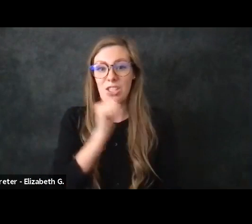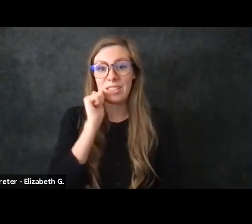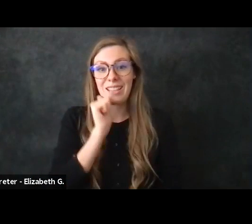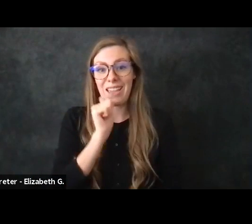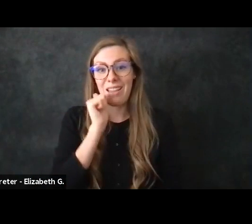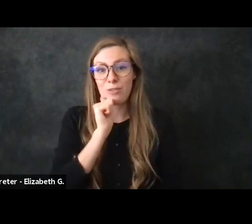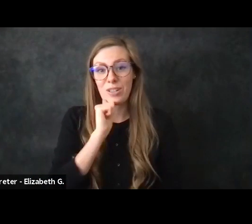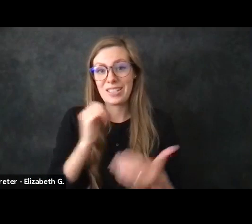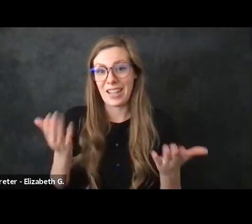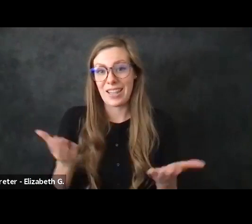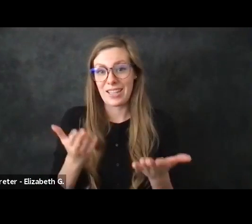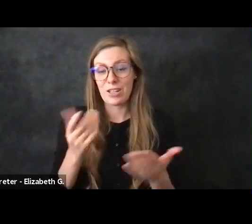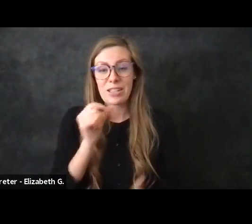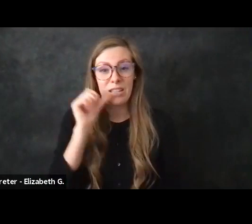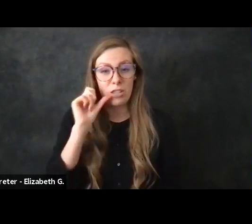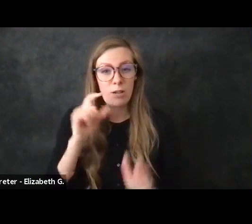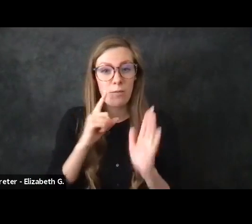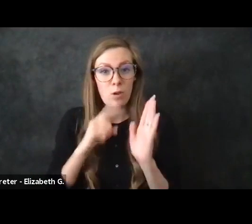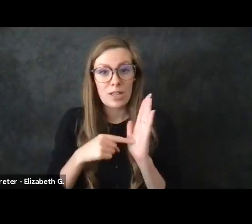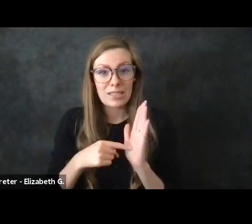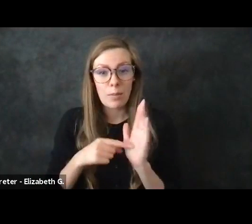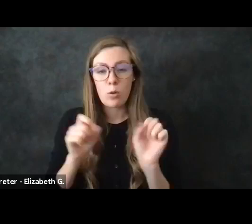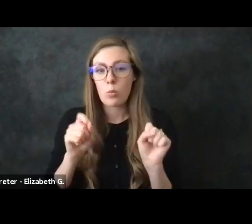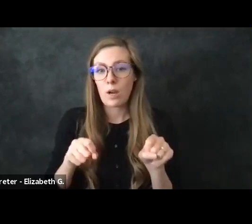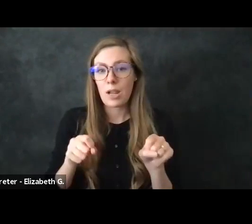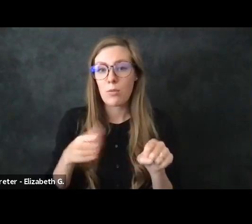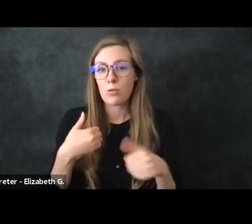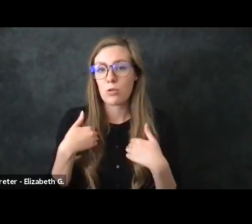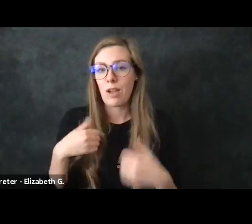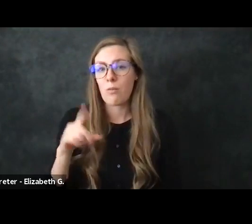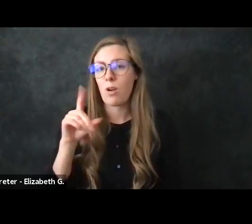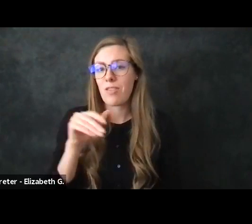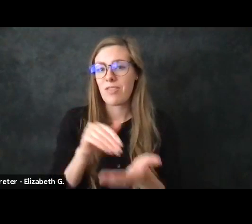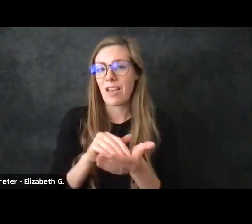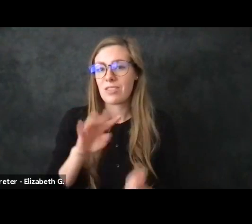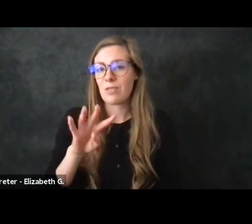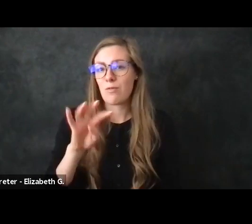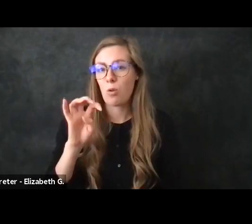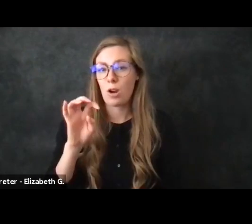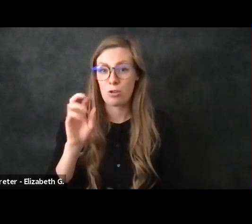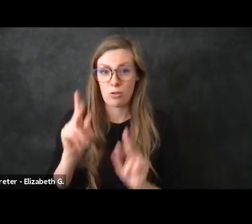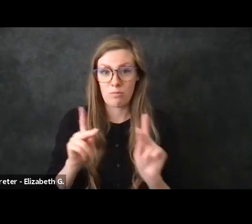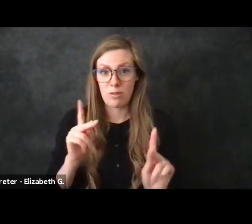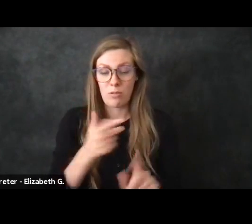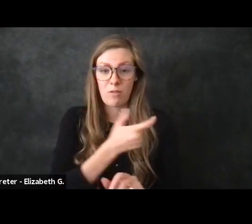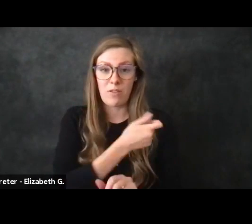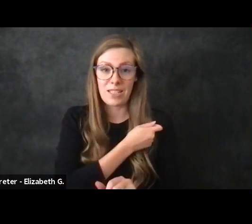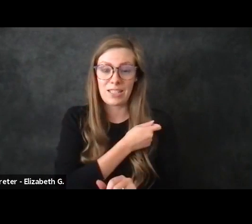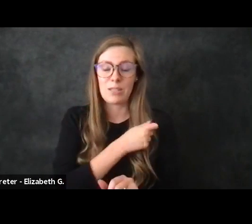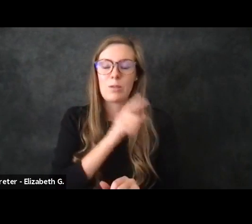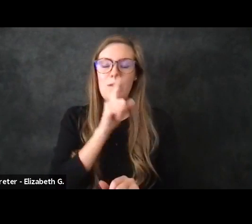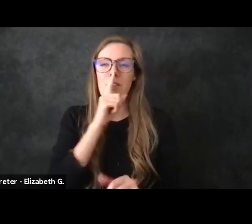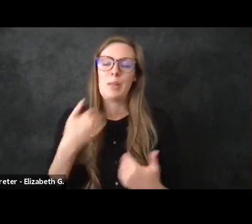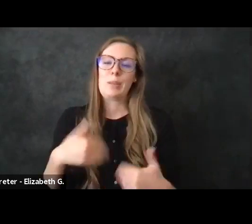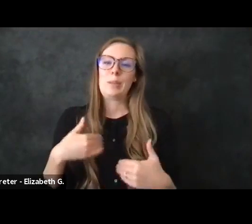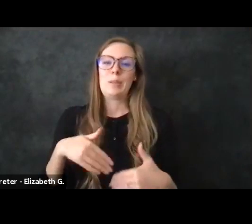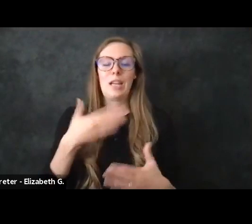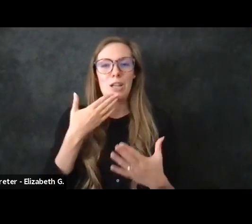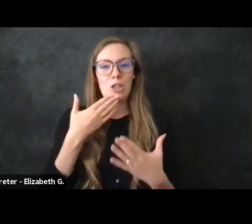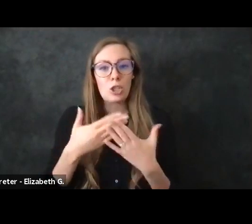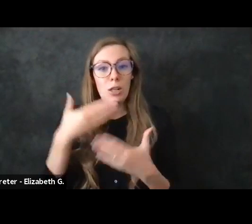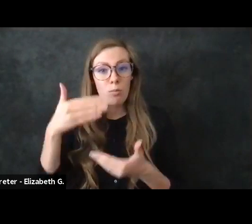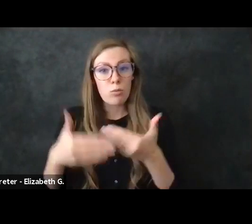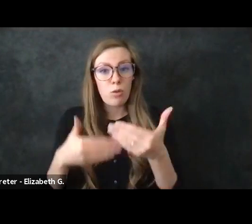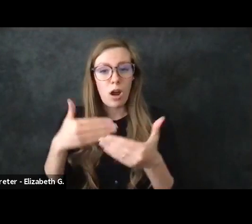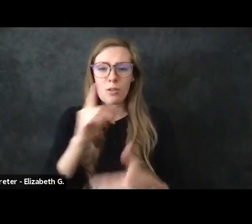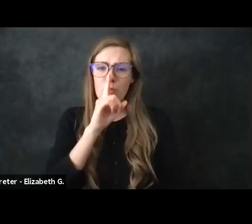County. Yesterday, for example, we were able to get 1,400 people vaccinated. So that's very encouraging progress, and we